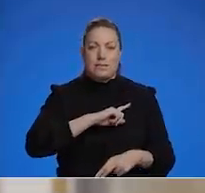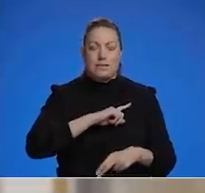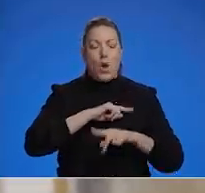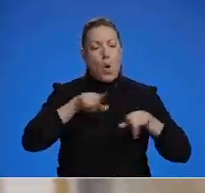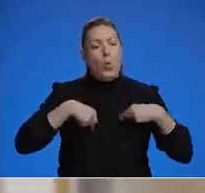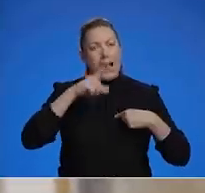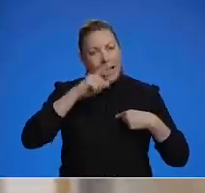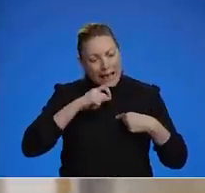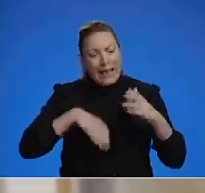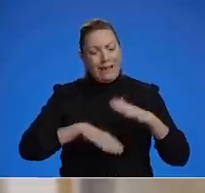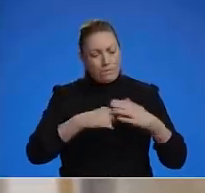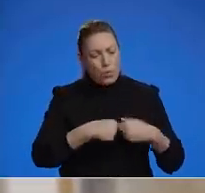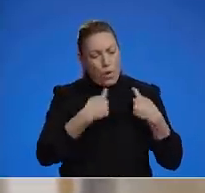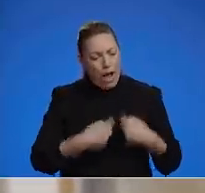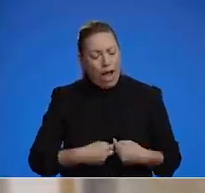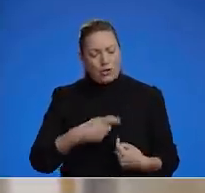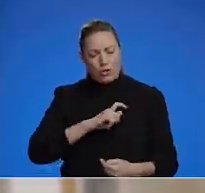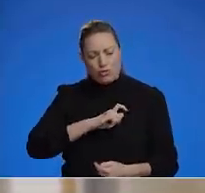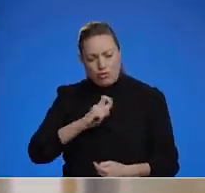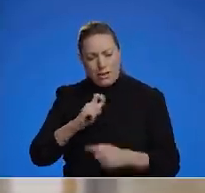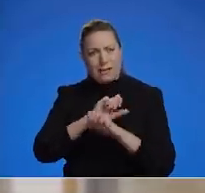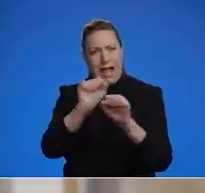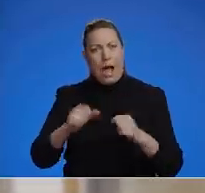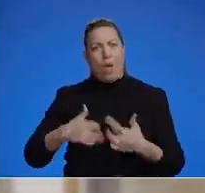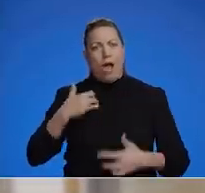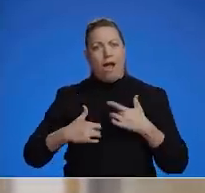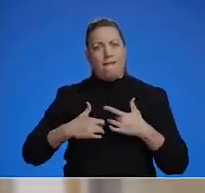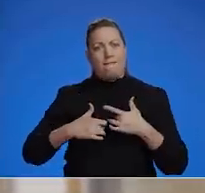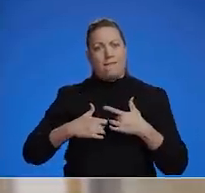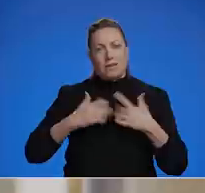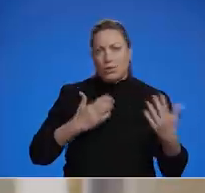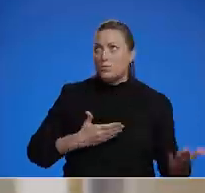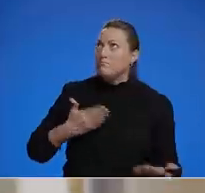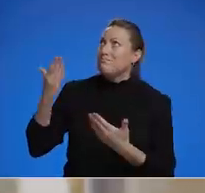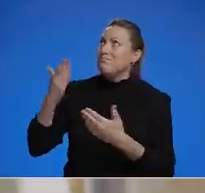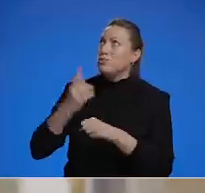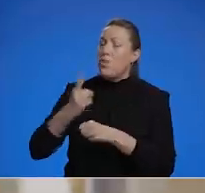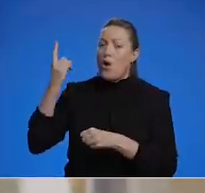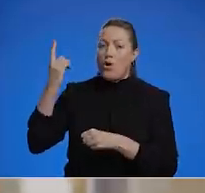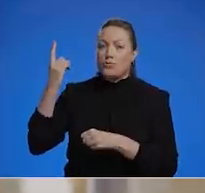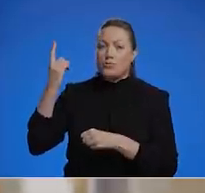God we can give our heart, our trust, and our life.